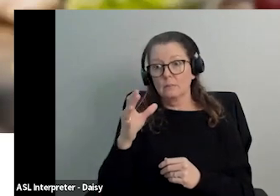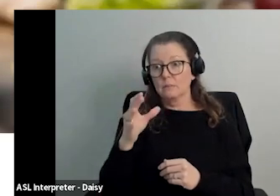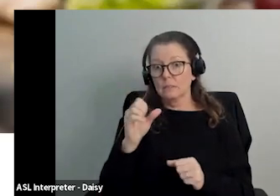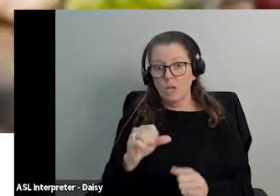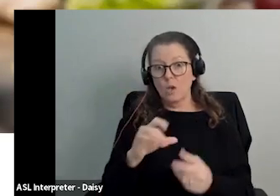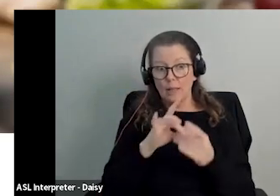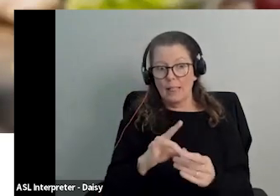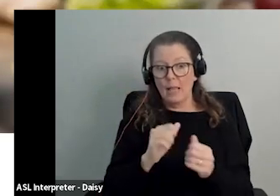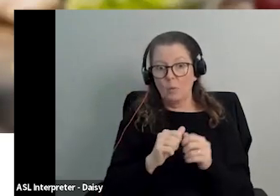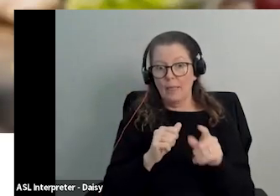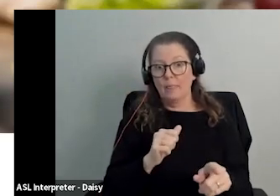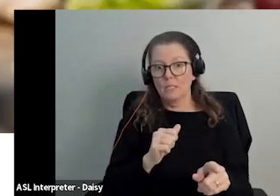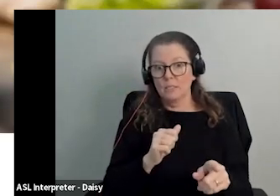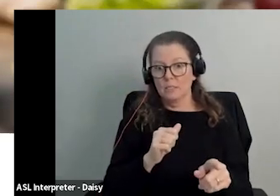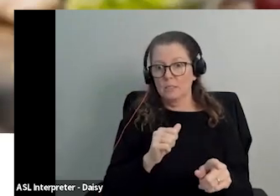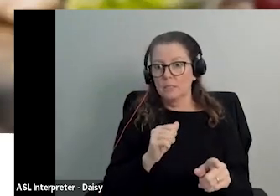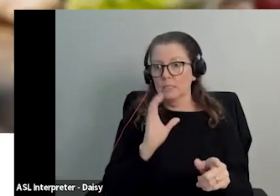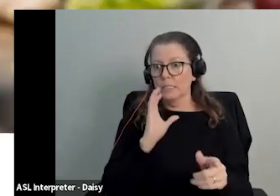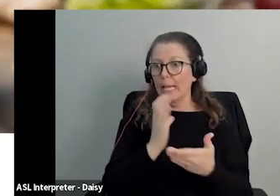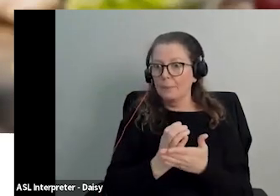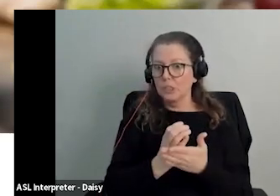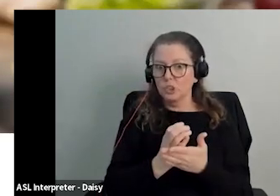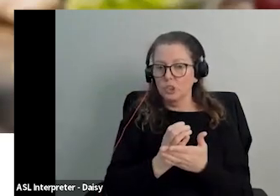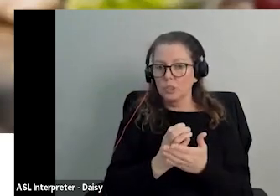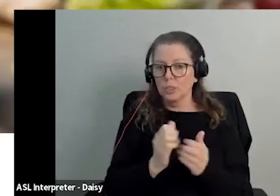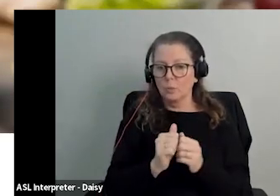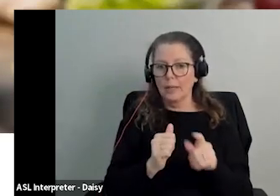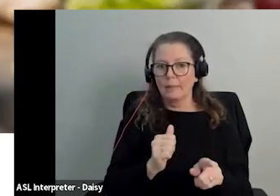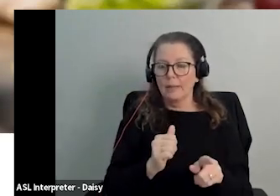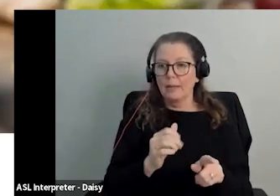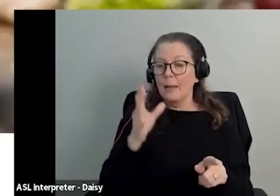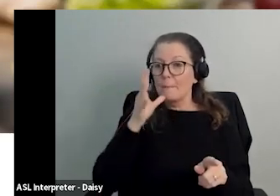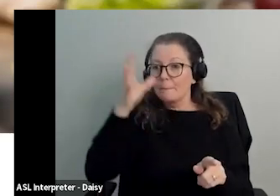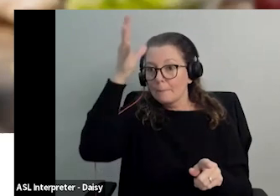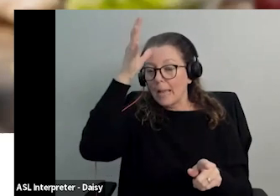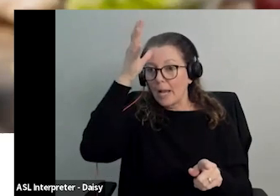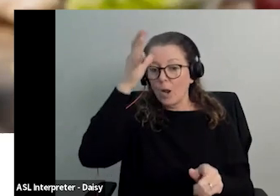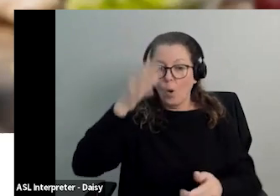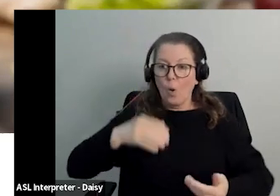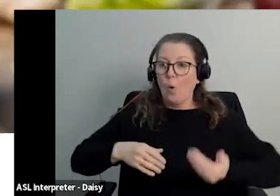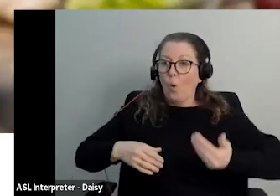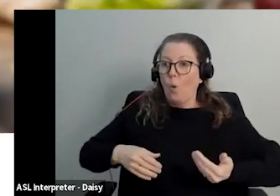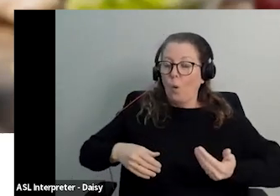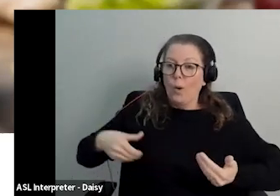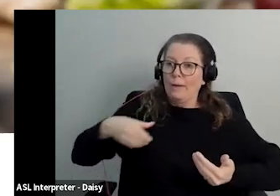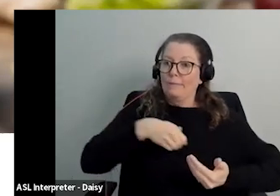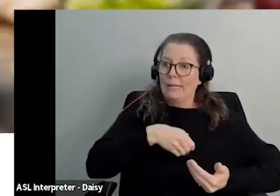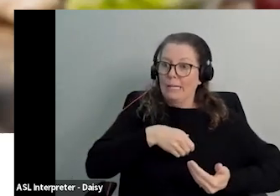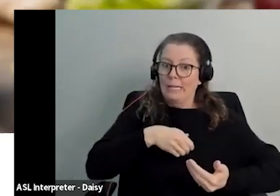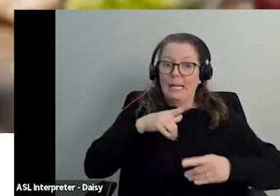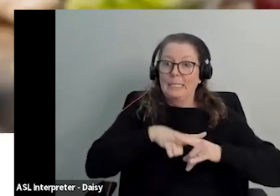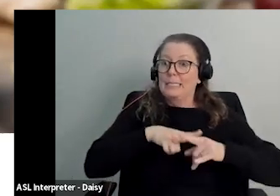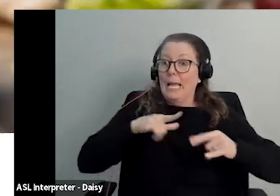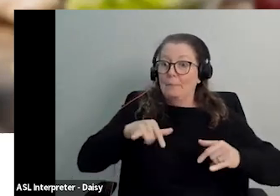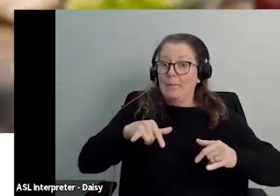this particular image as well of a parent holding a child, feeding with a bottle, and